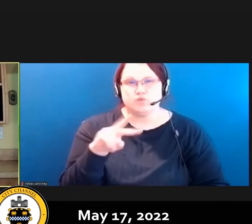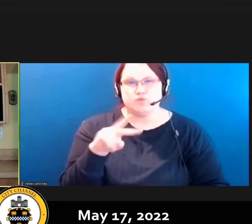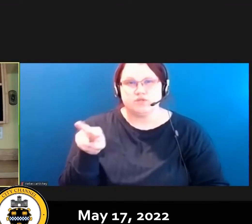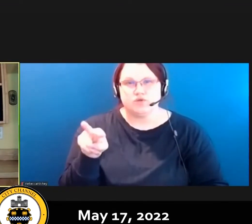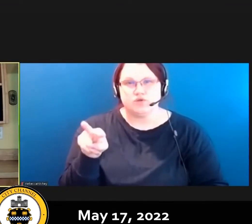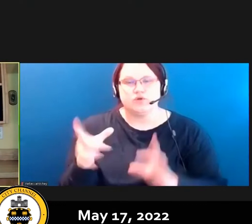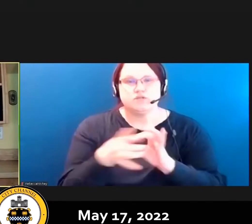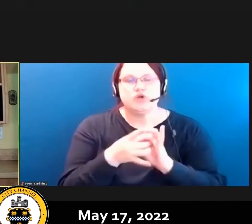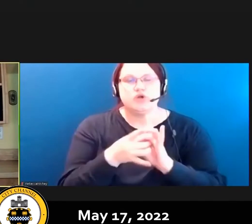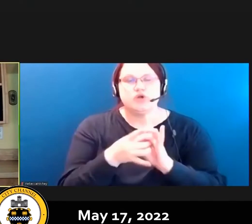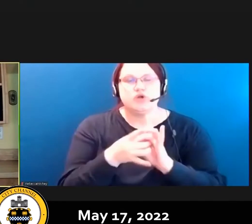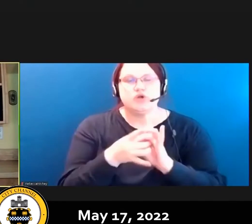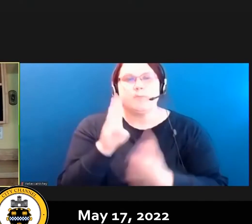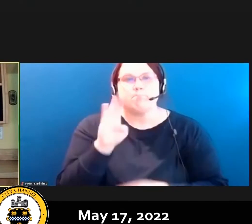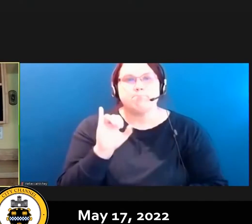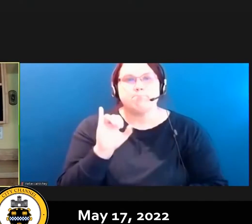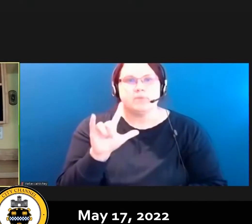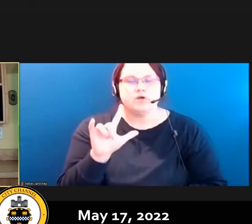to Bill